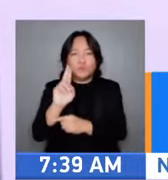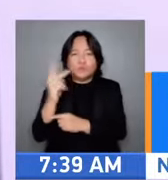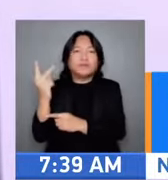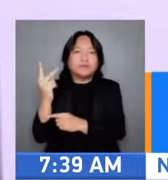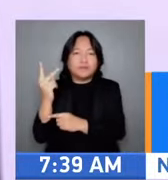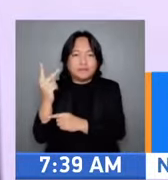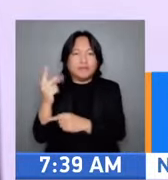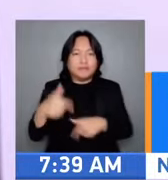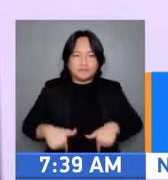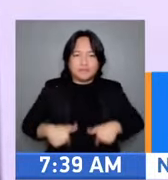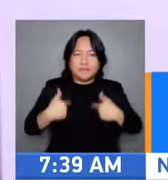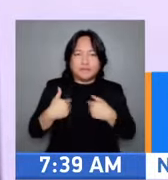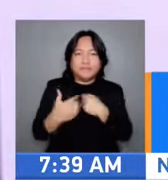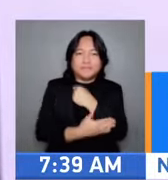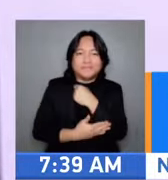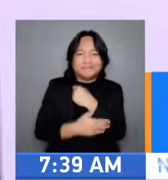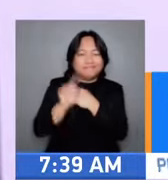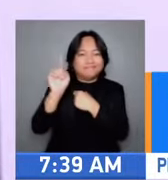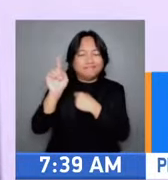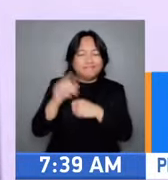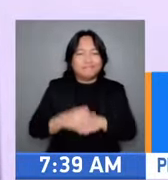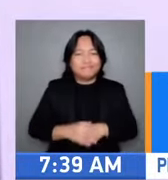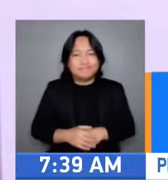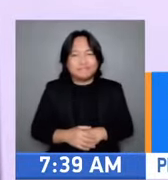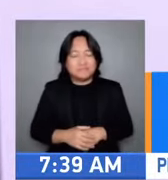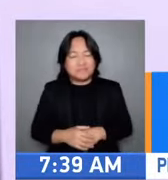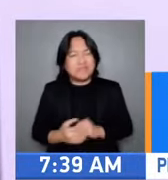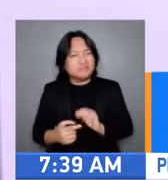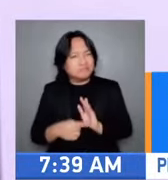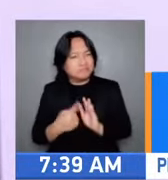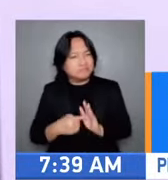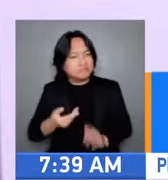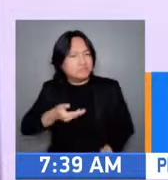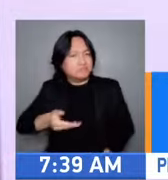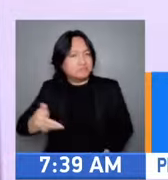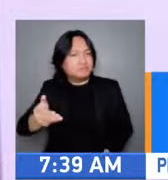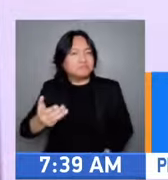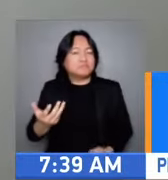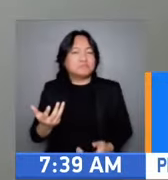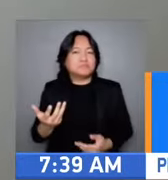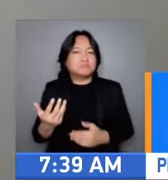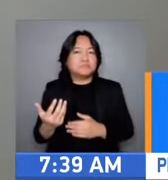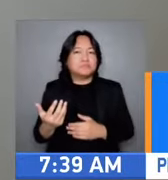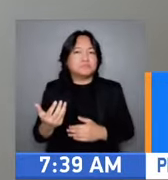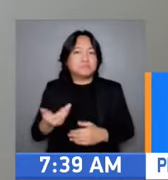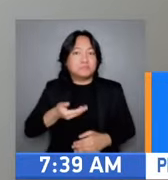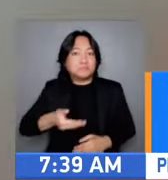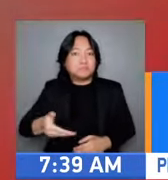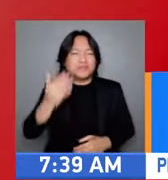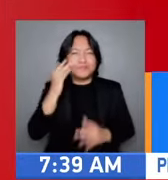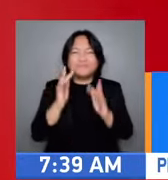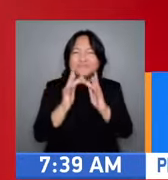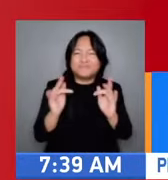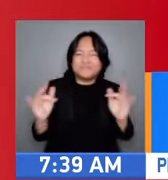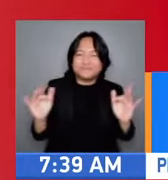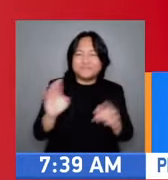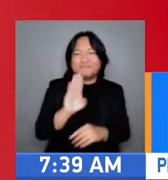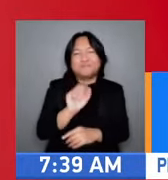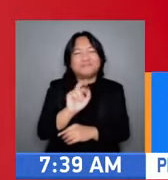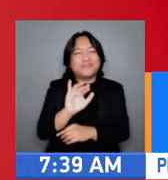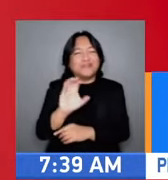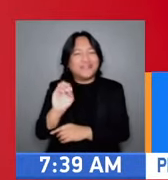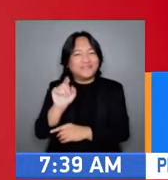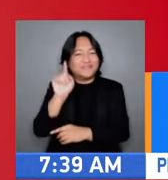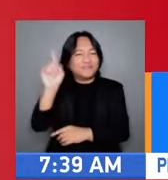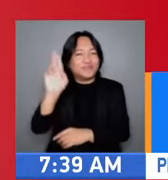a good thing na sometimes they invited me, like they call it the Barrio Piesta. It's a Filipino community, so they invited